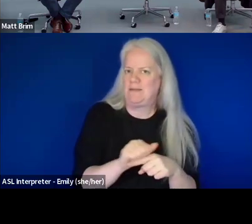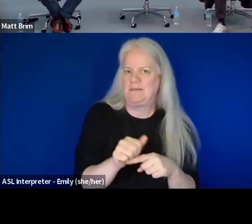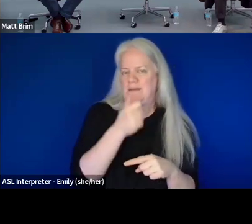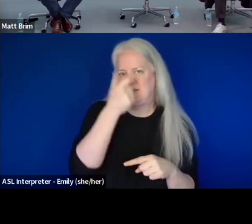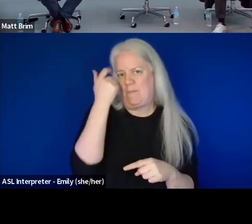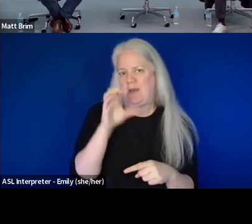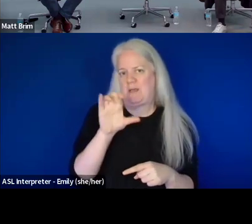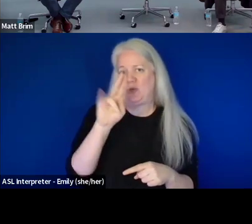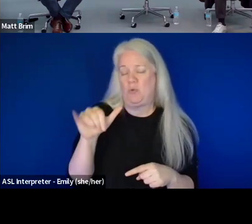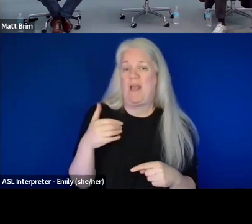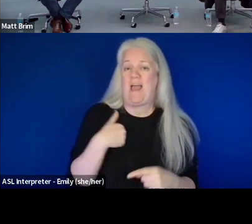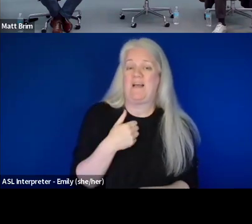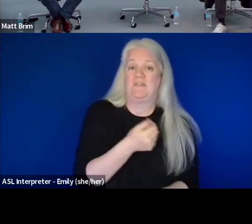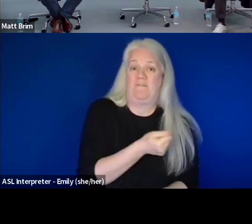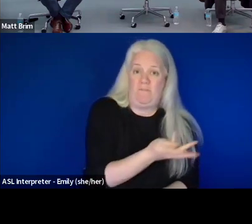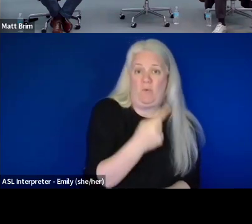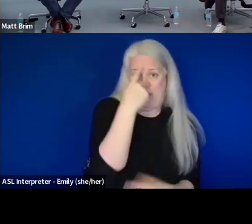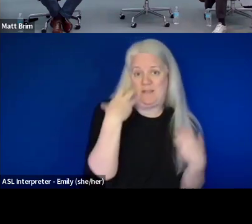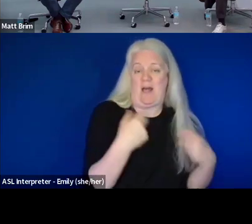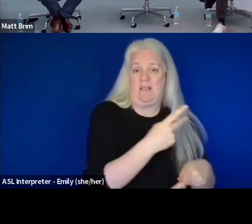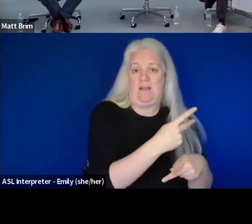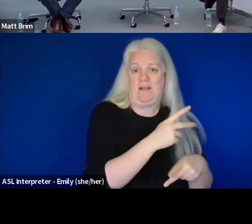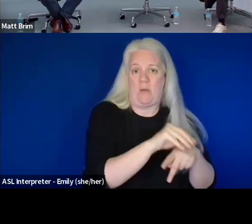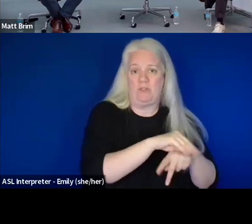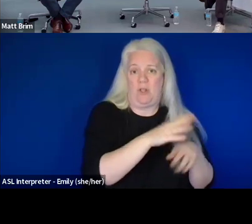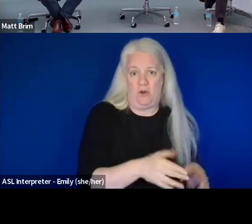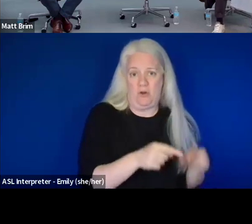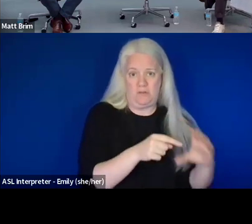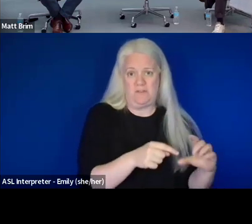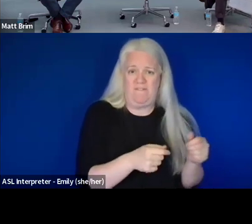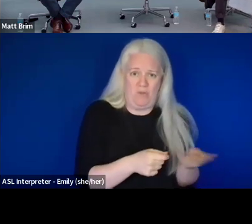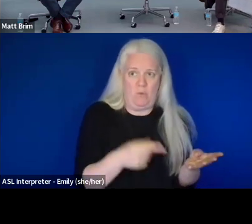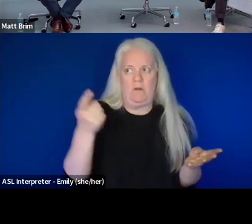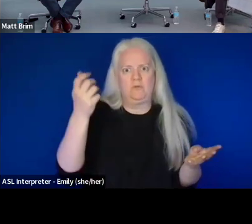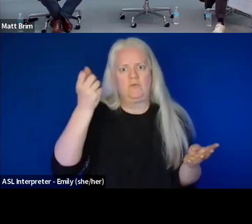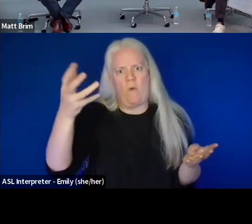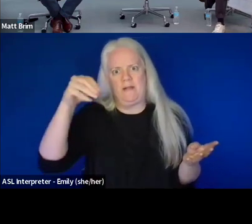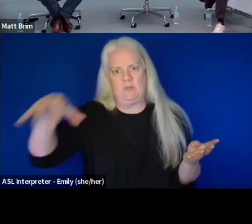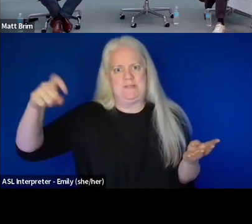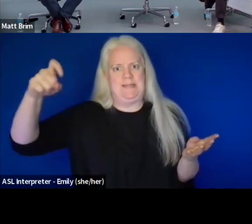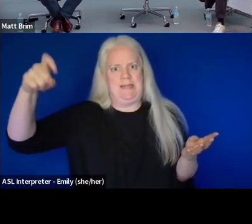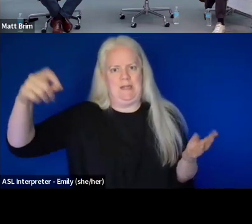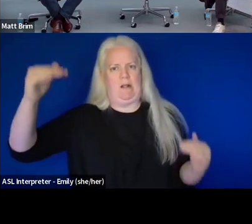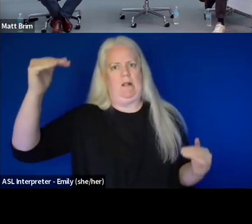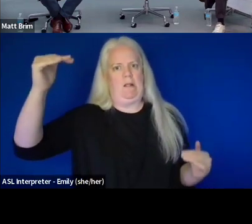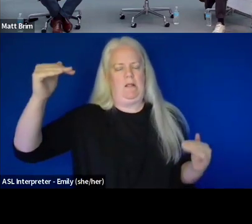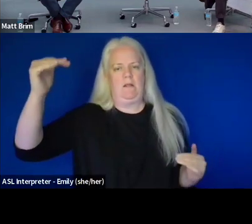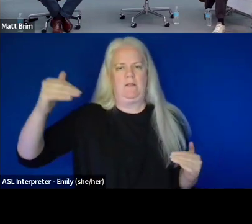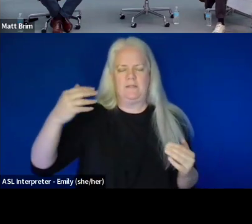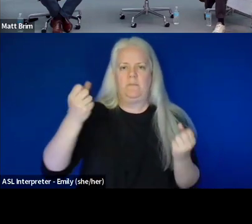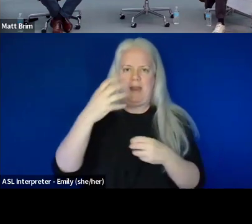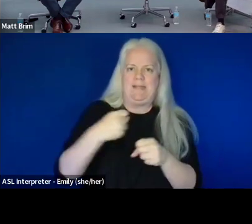caseload ratio for mental health counselors across the system to students. And this is years and years of data. I Googled real